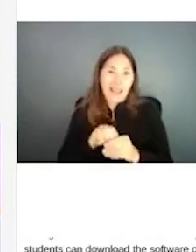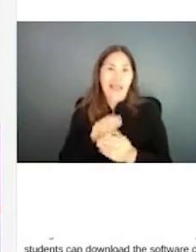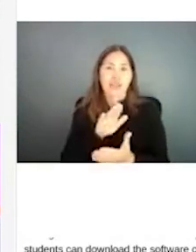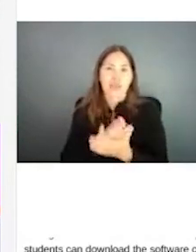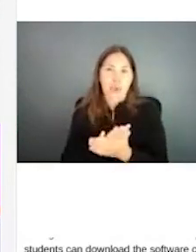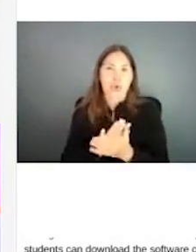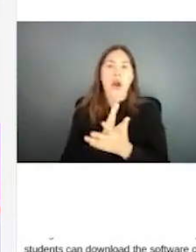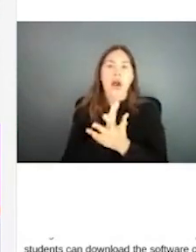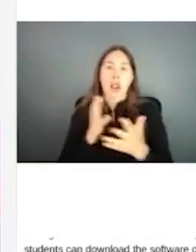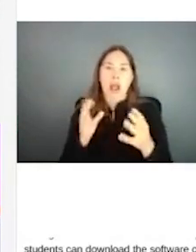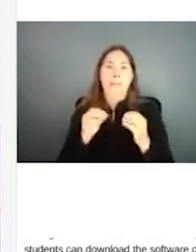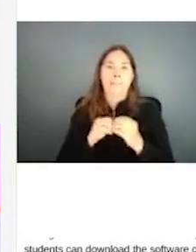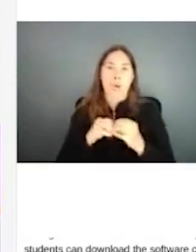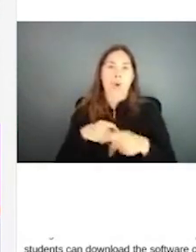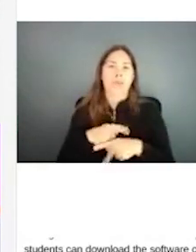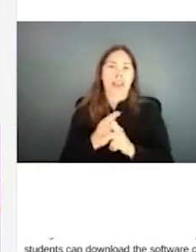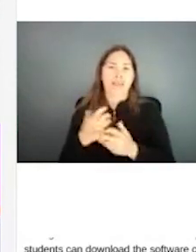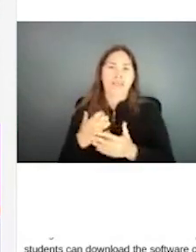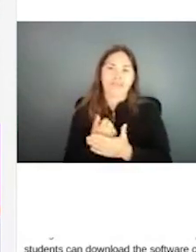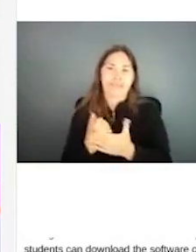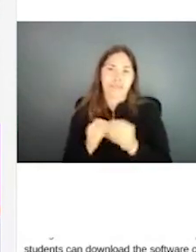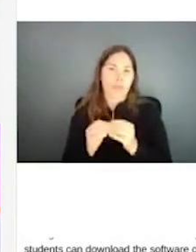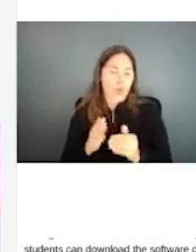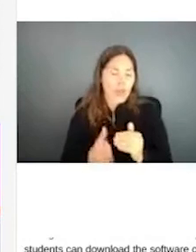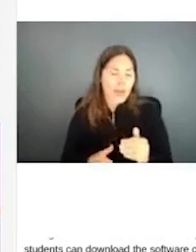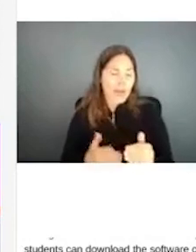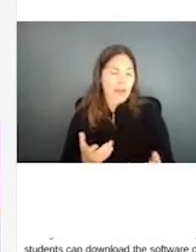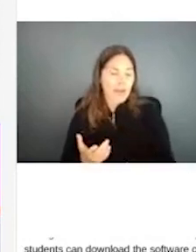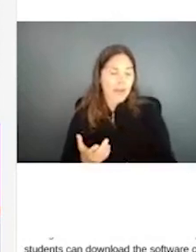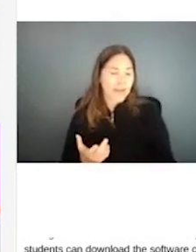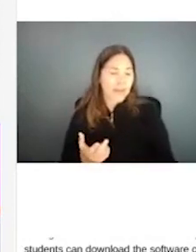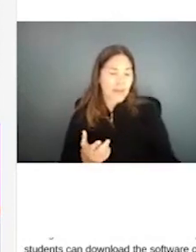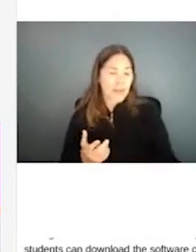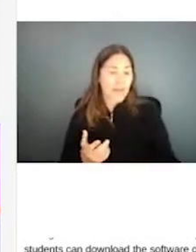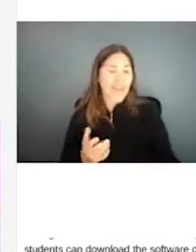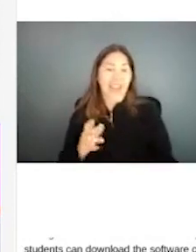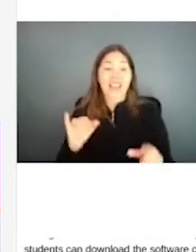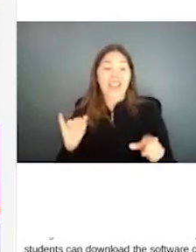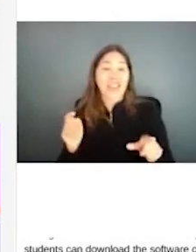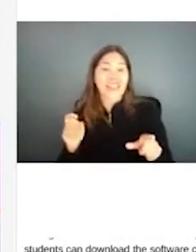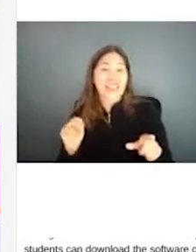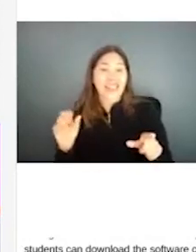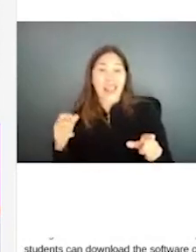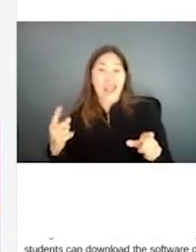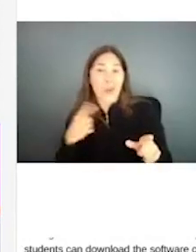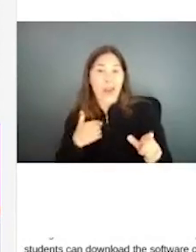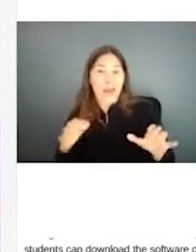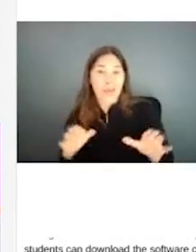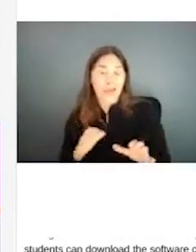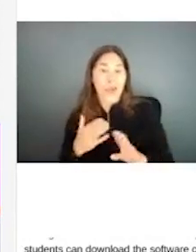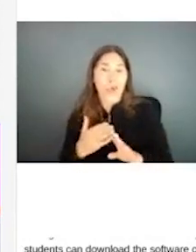school are so much more productive. Jason, the only other one that I'm doing is